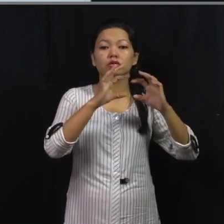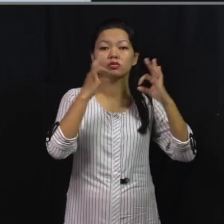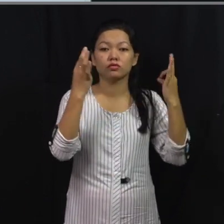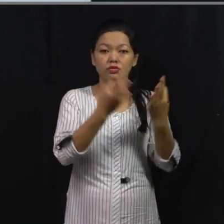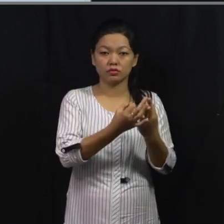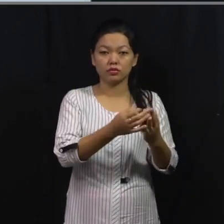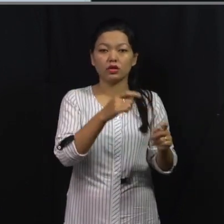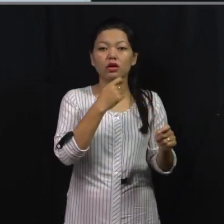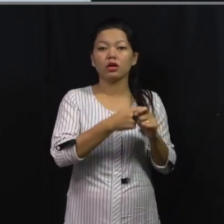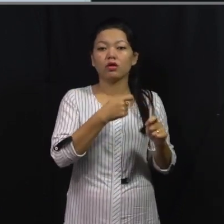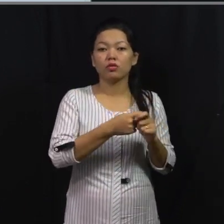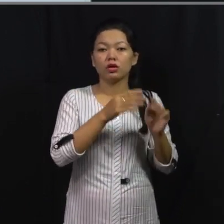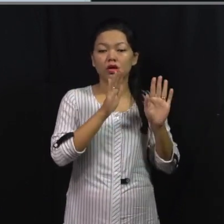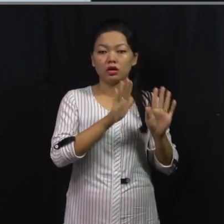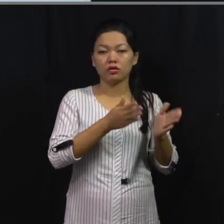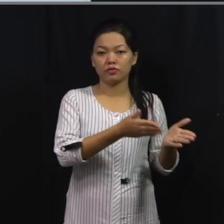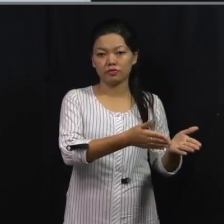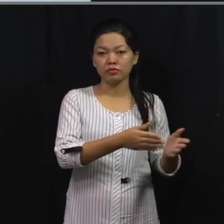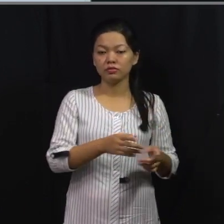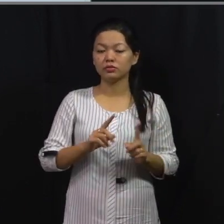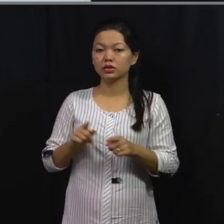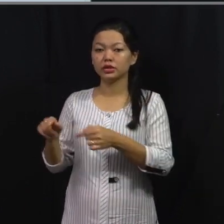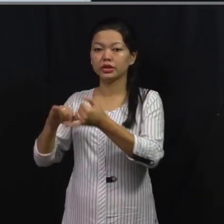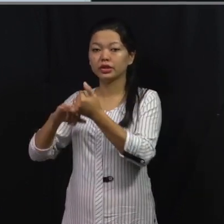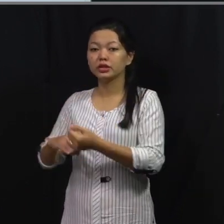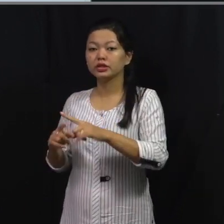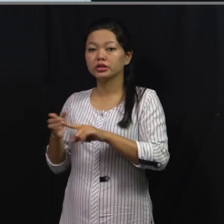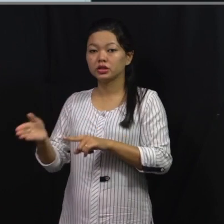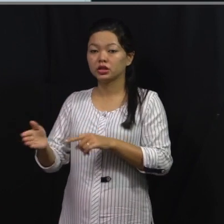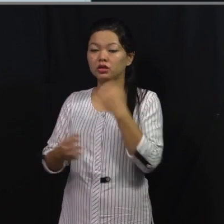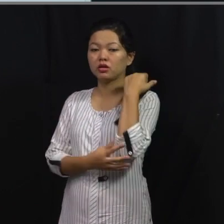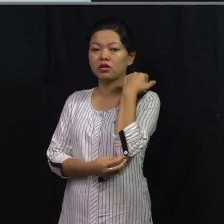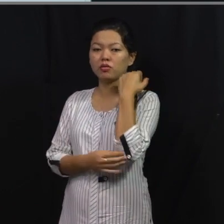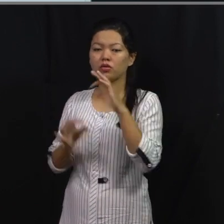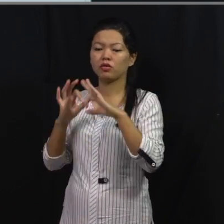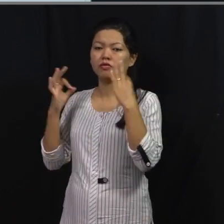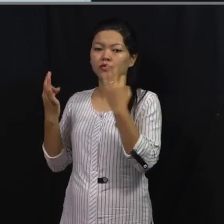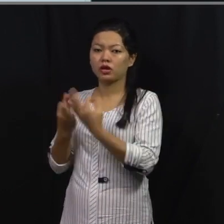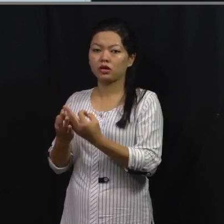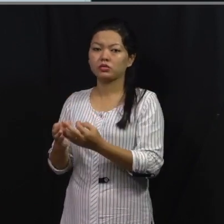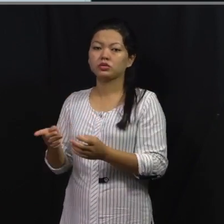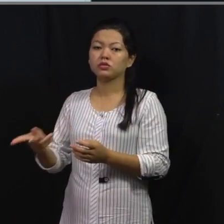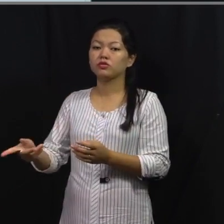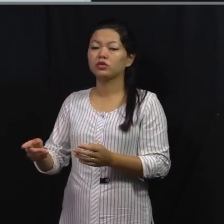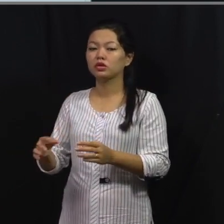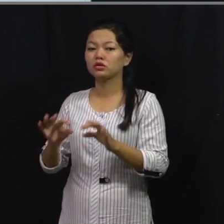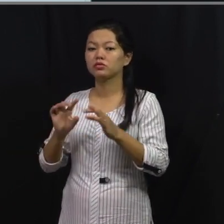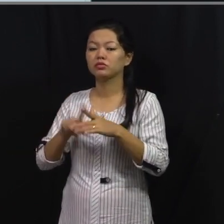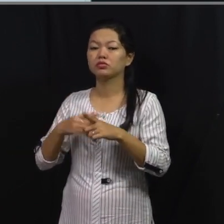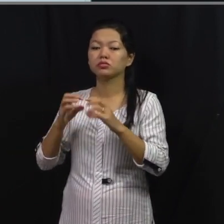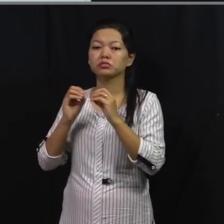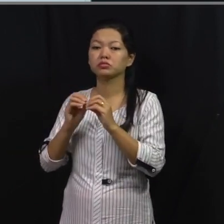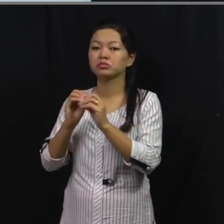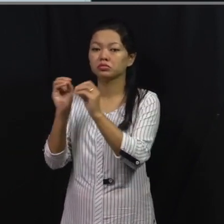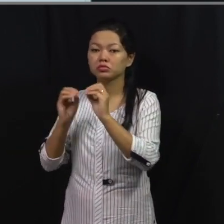was ascribed status, okay. So that is what it means here, and that is the reason why there is no choice of occupation. They